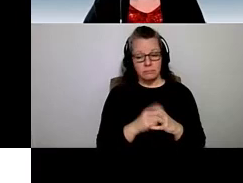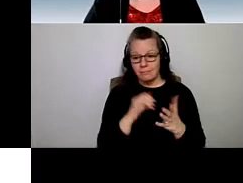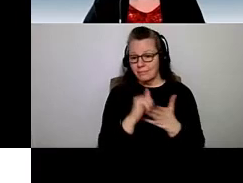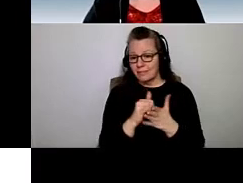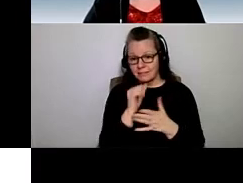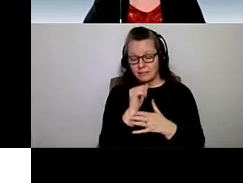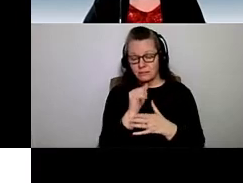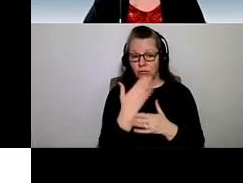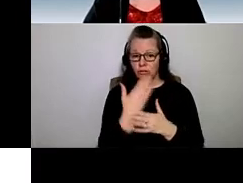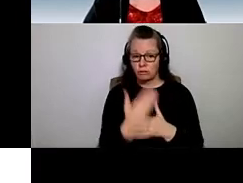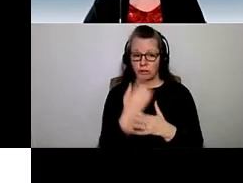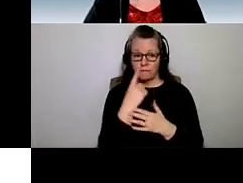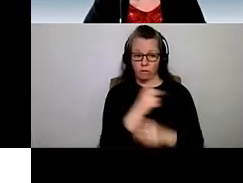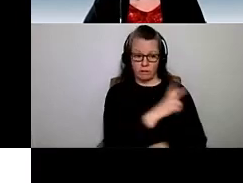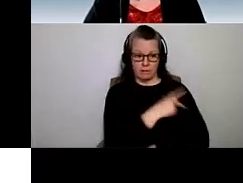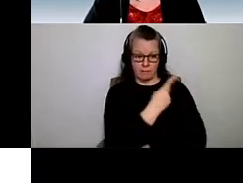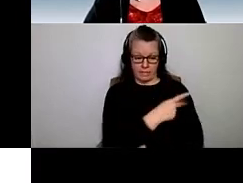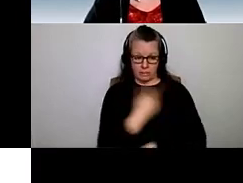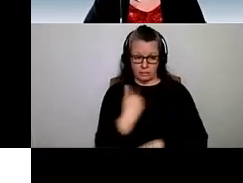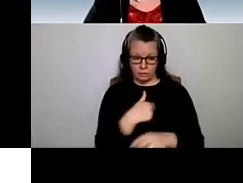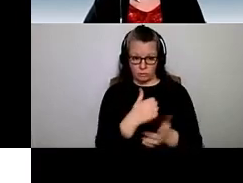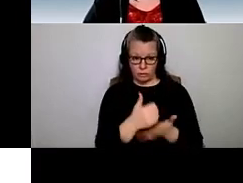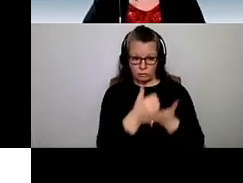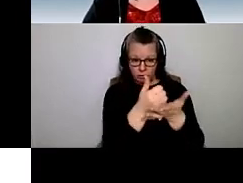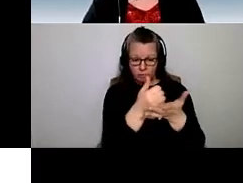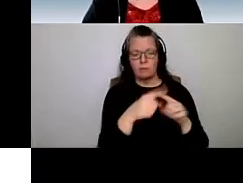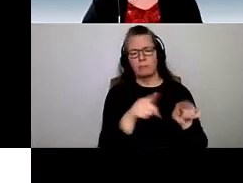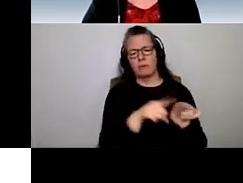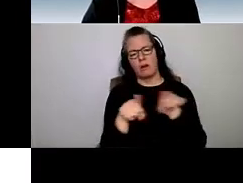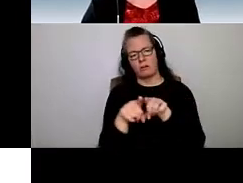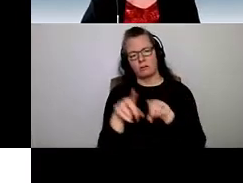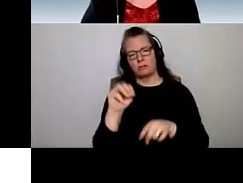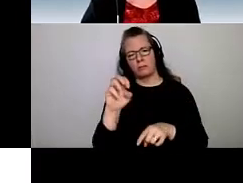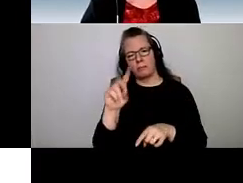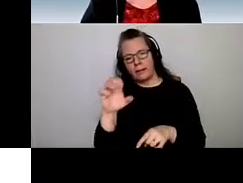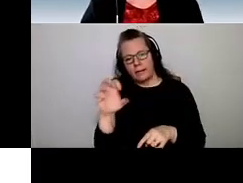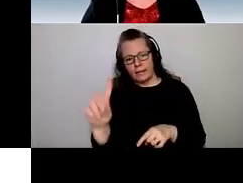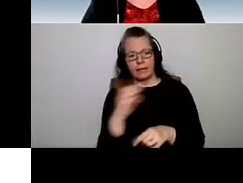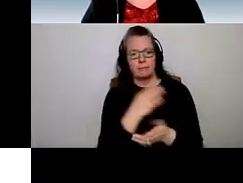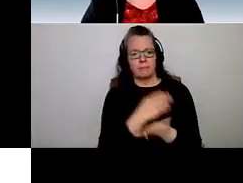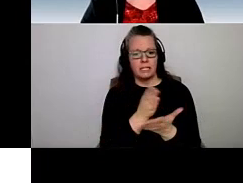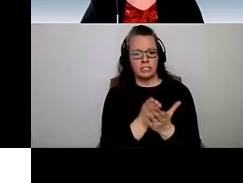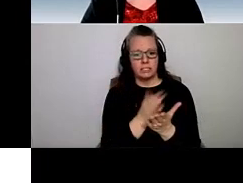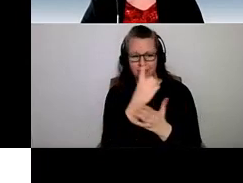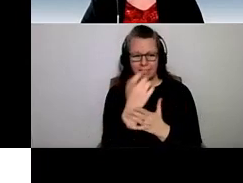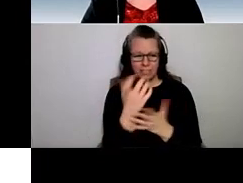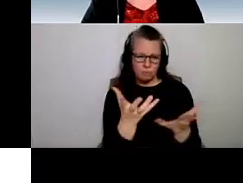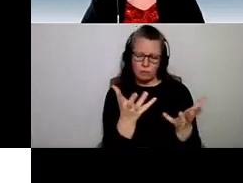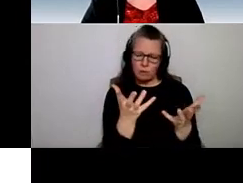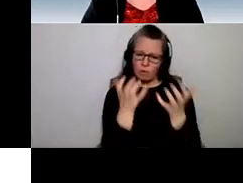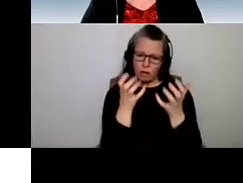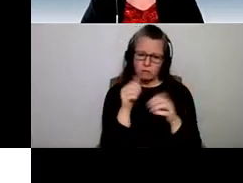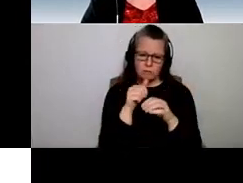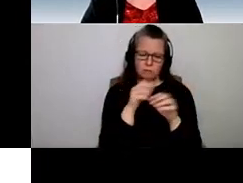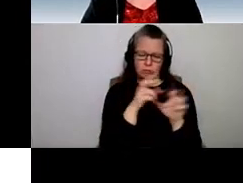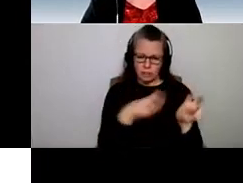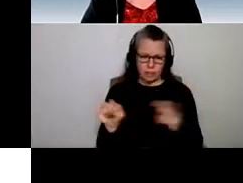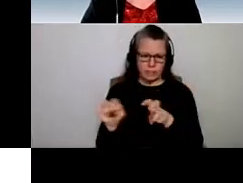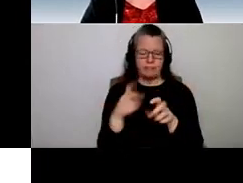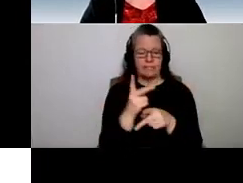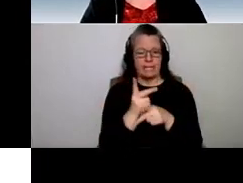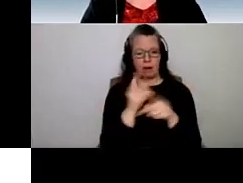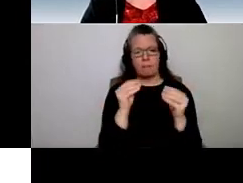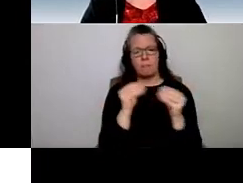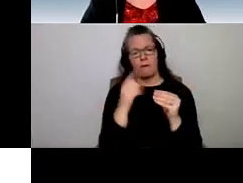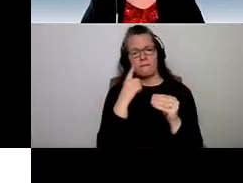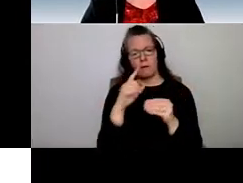good for the patients that we serve, it's good for the Medicaid budget because we would like to shift care more to the